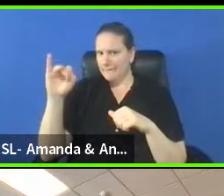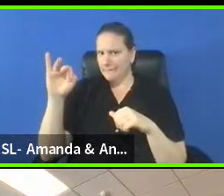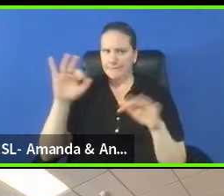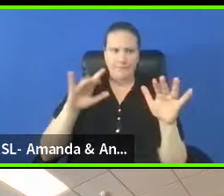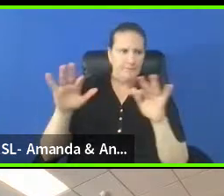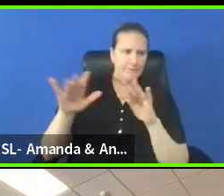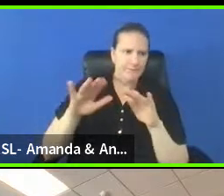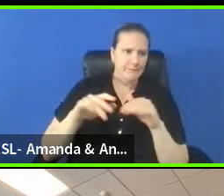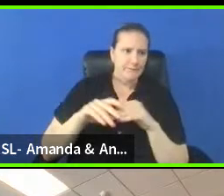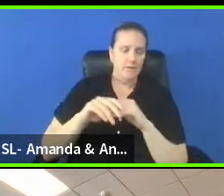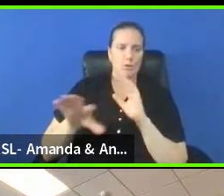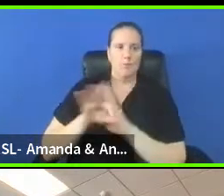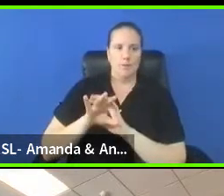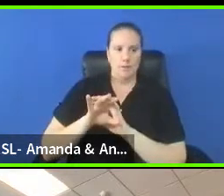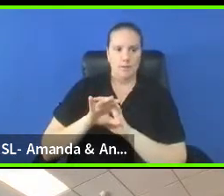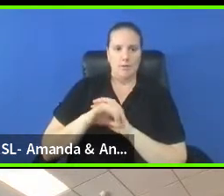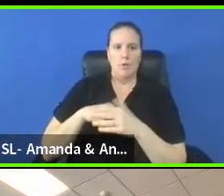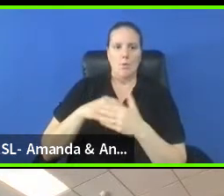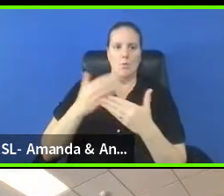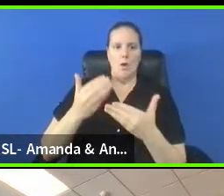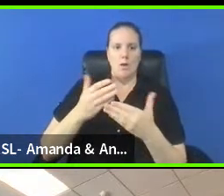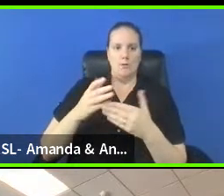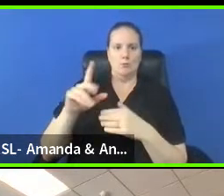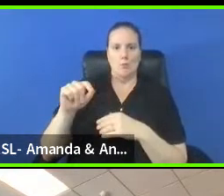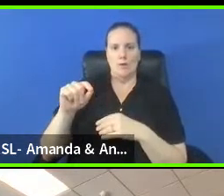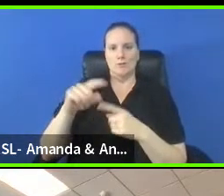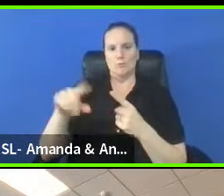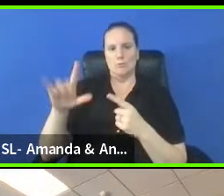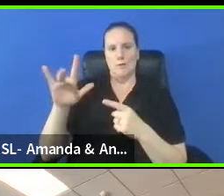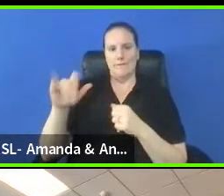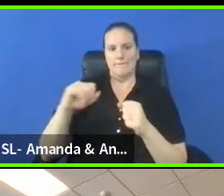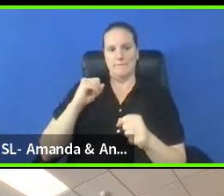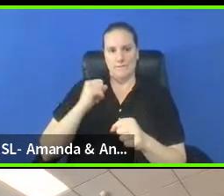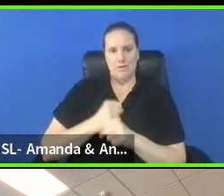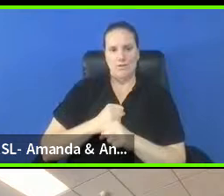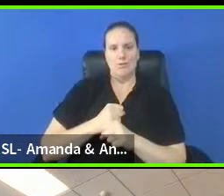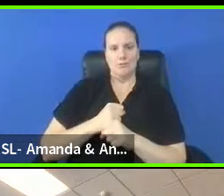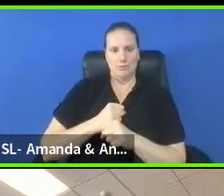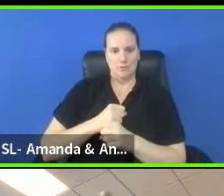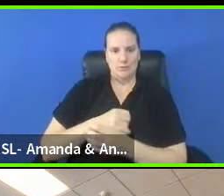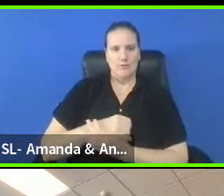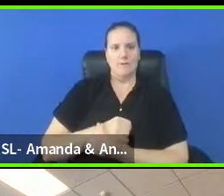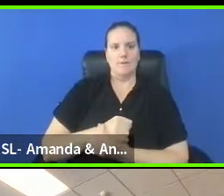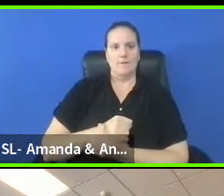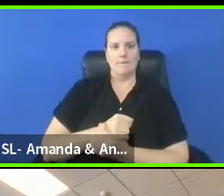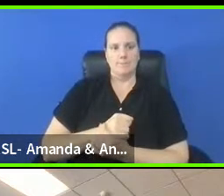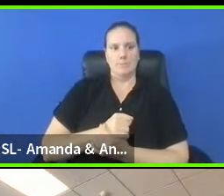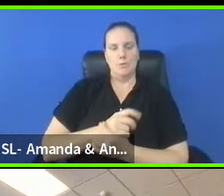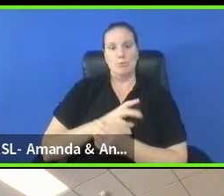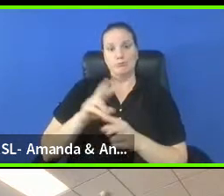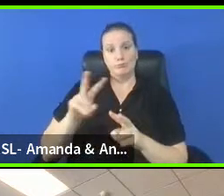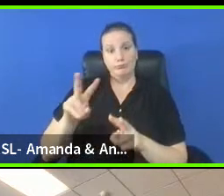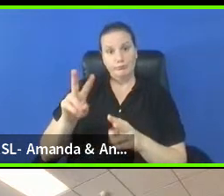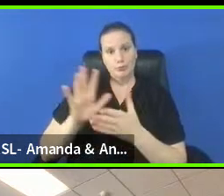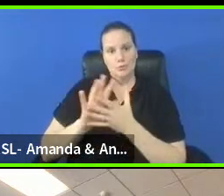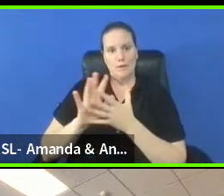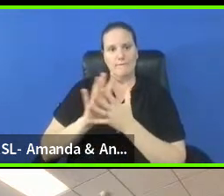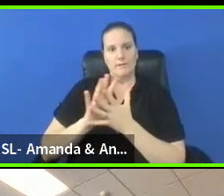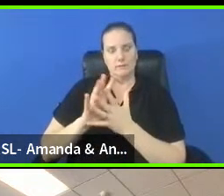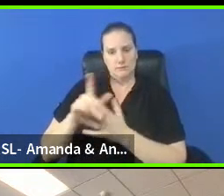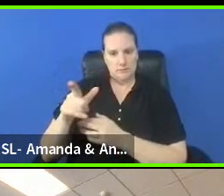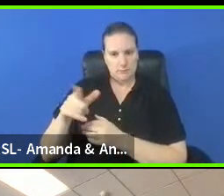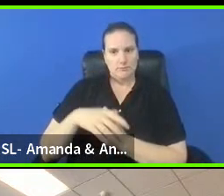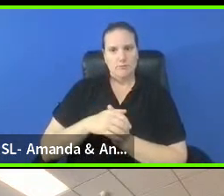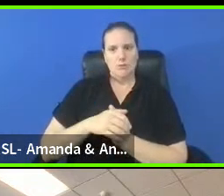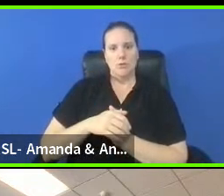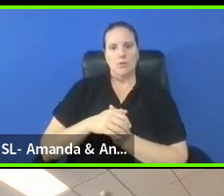a window that's generally 20 to 25 years, and you project your traffic out to there, and